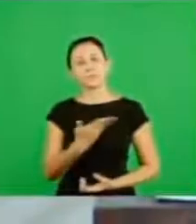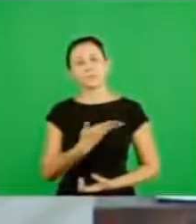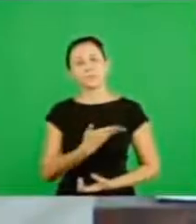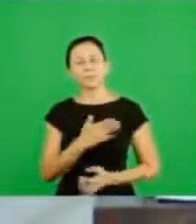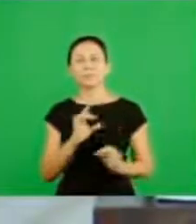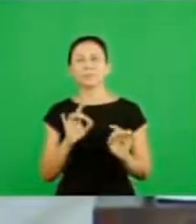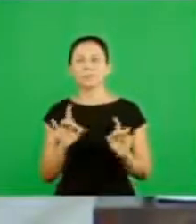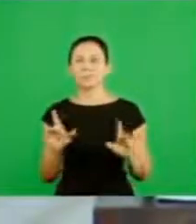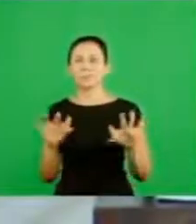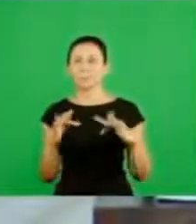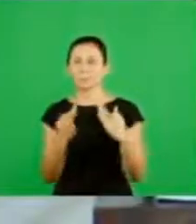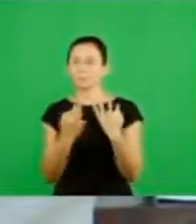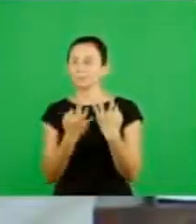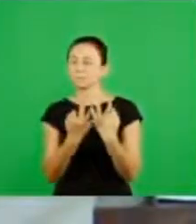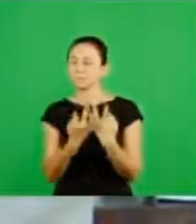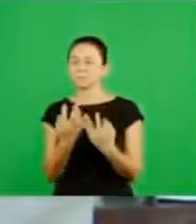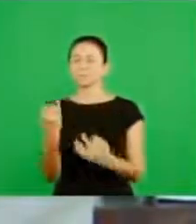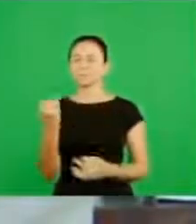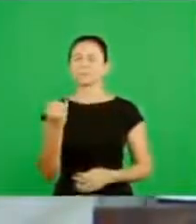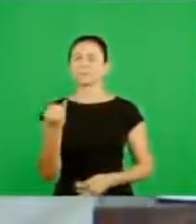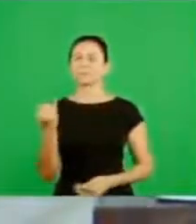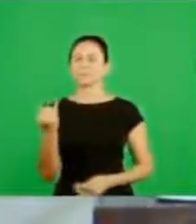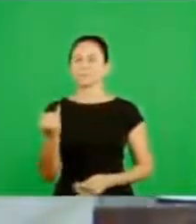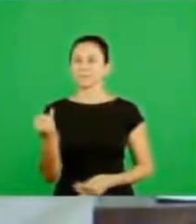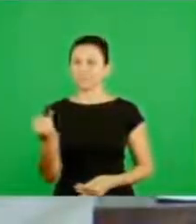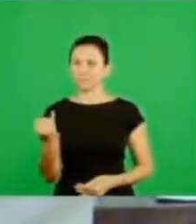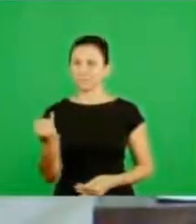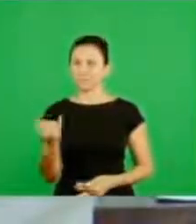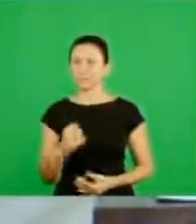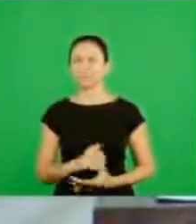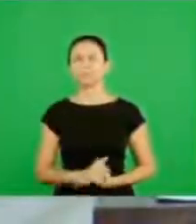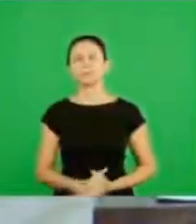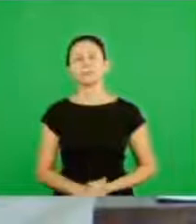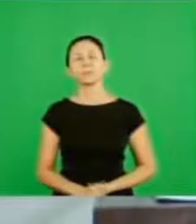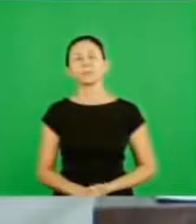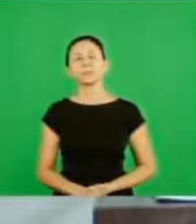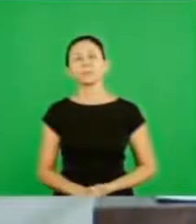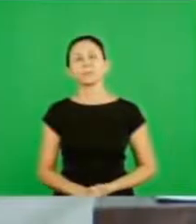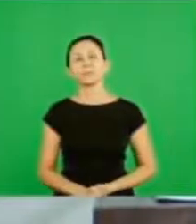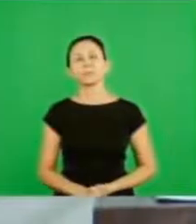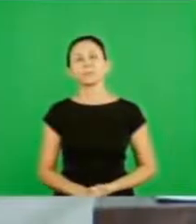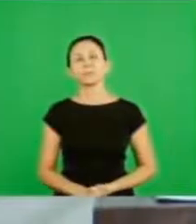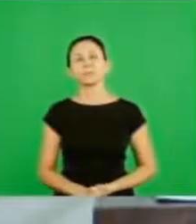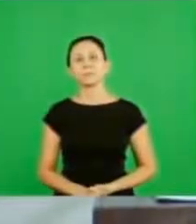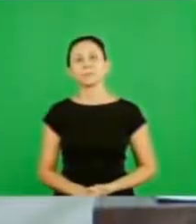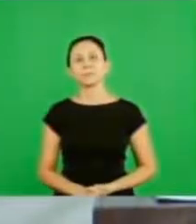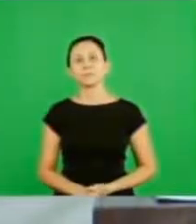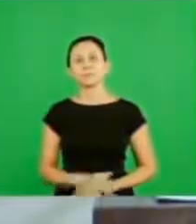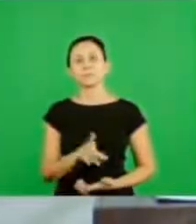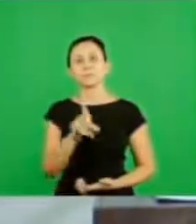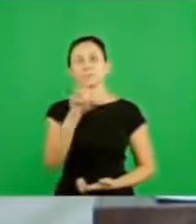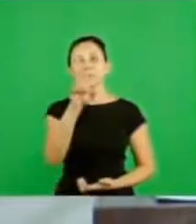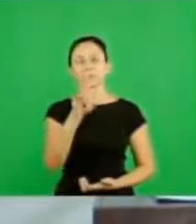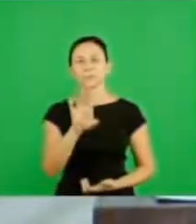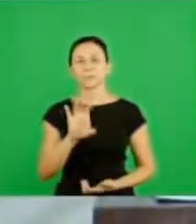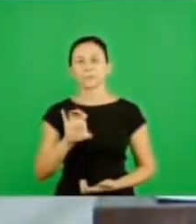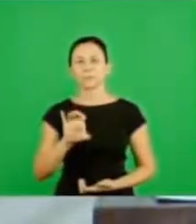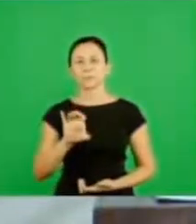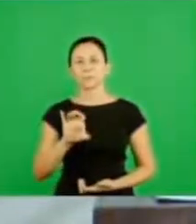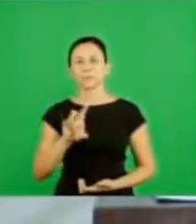referring here to a great friend that we have, of a family that's very important to us.